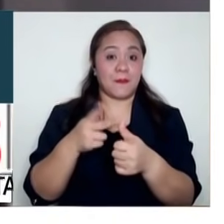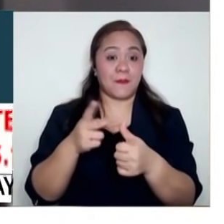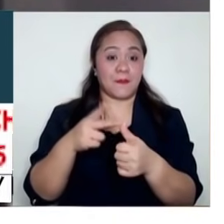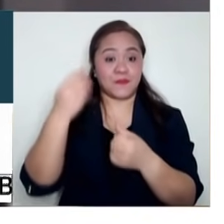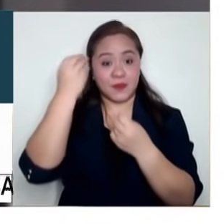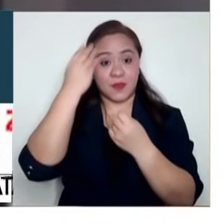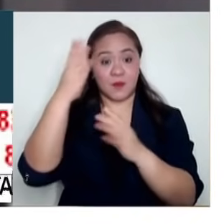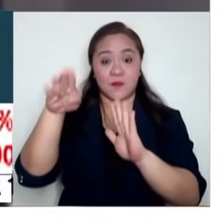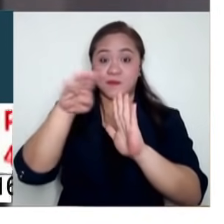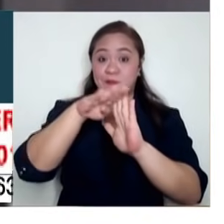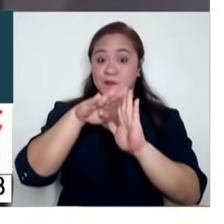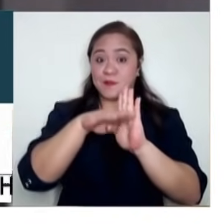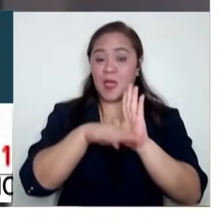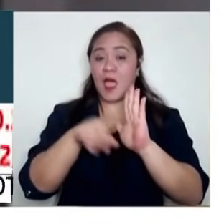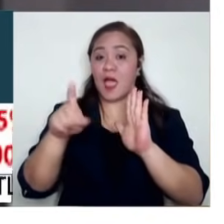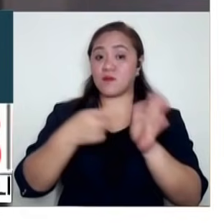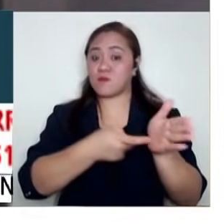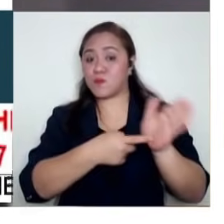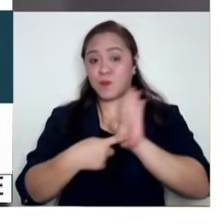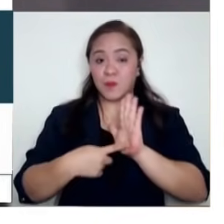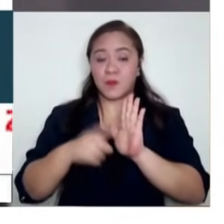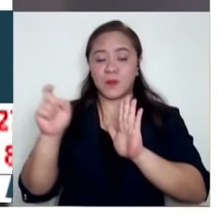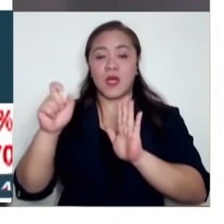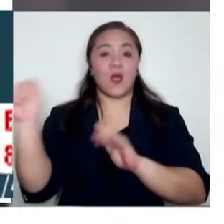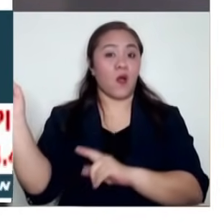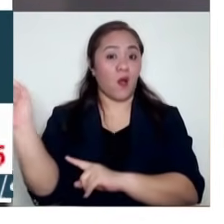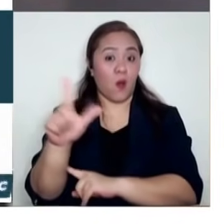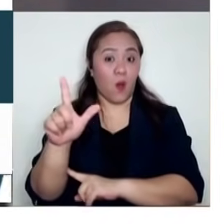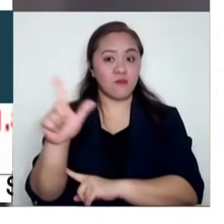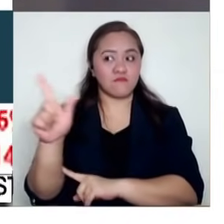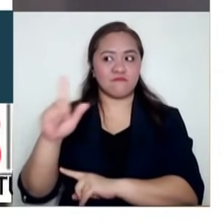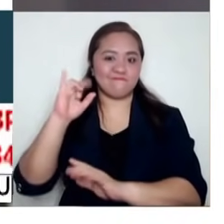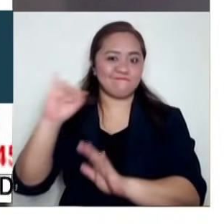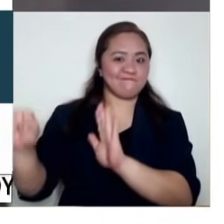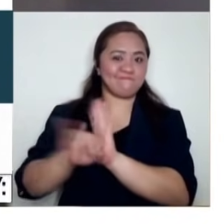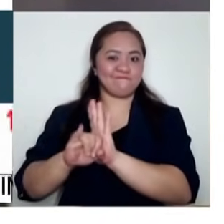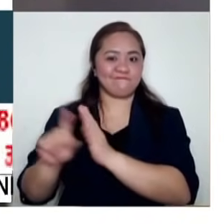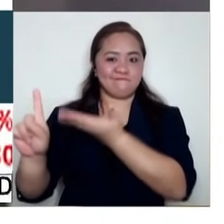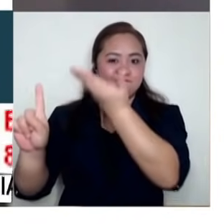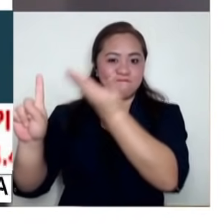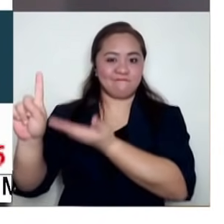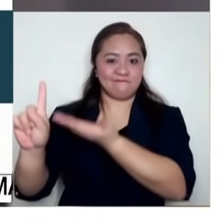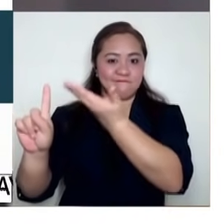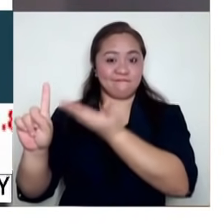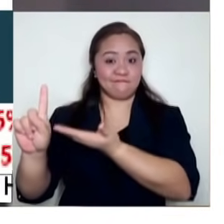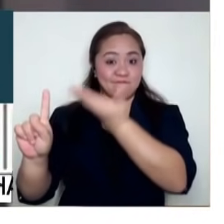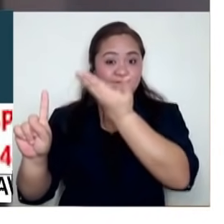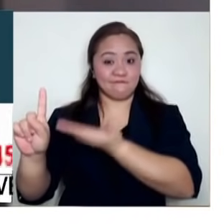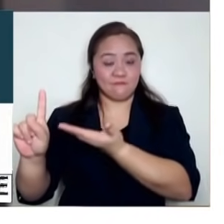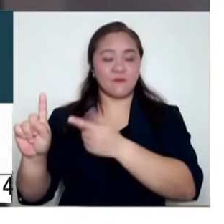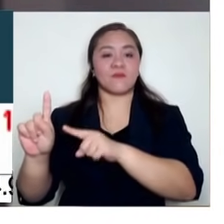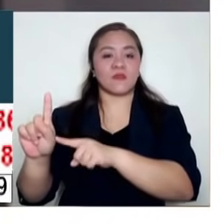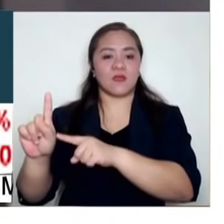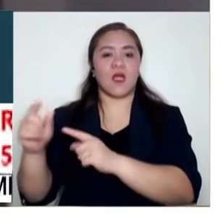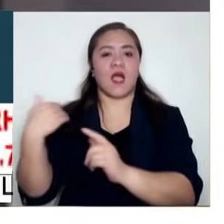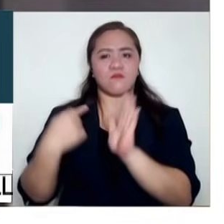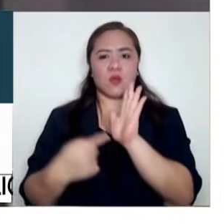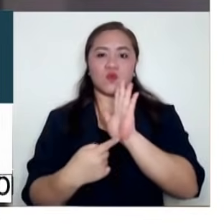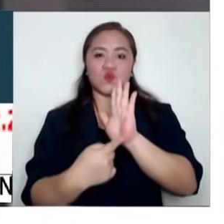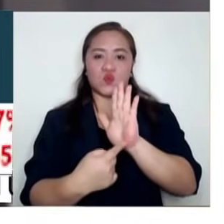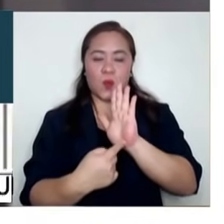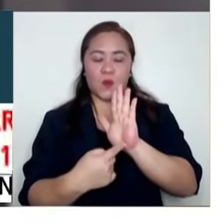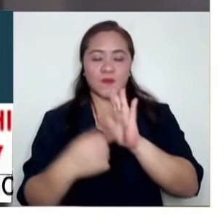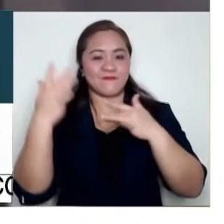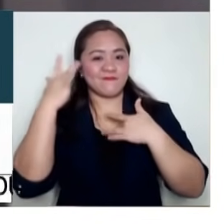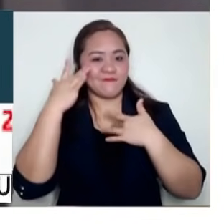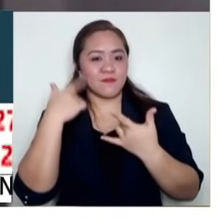would state that for all of those identified positive individuals, those with symptoms or they were contacts,